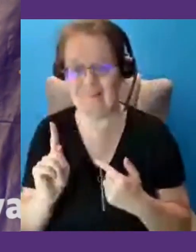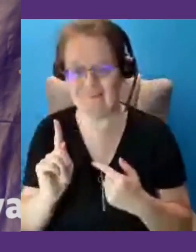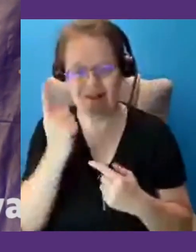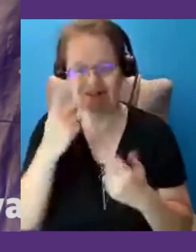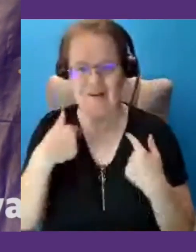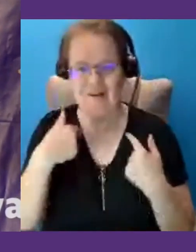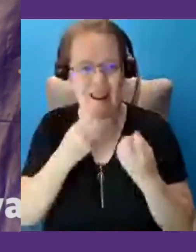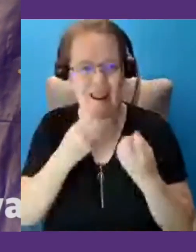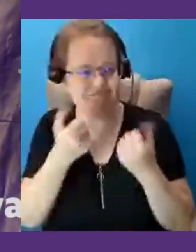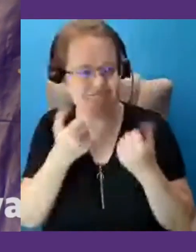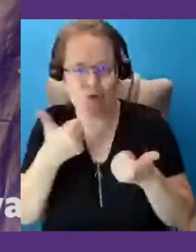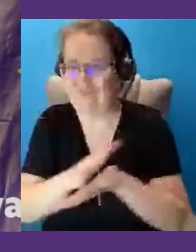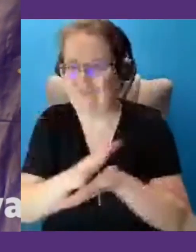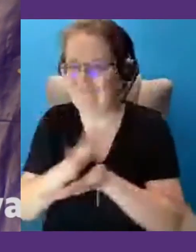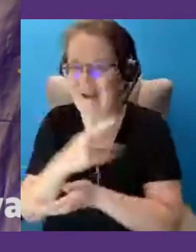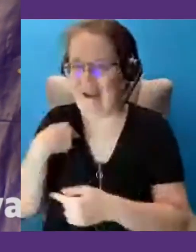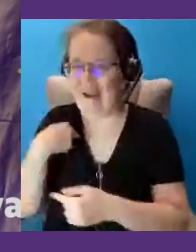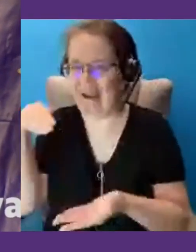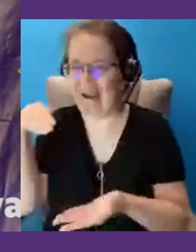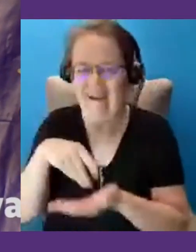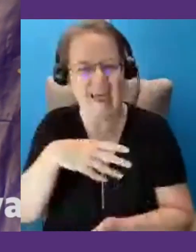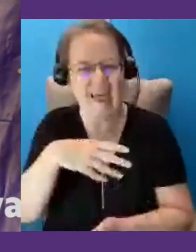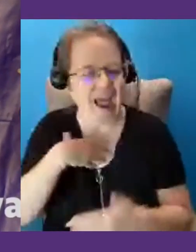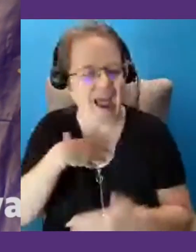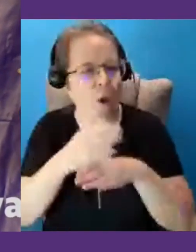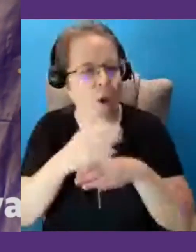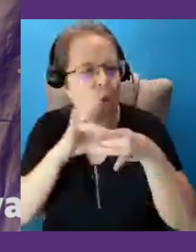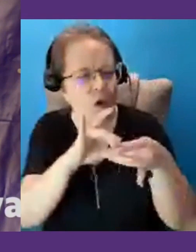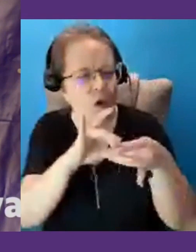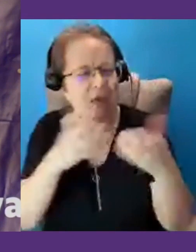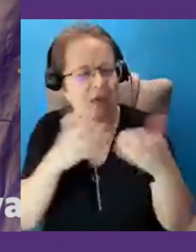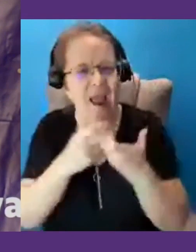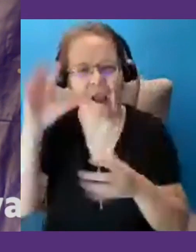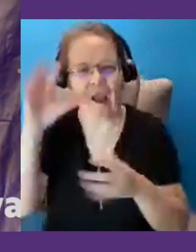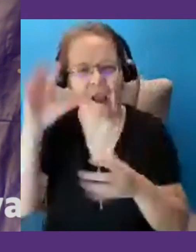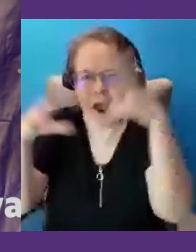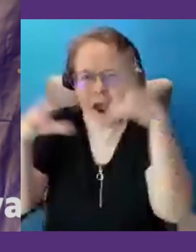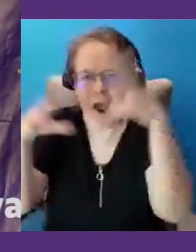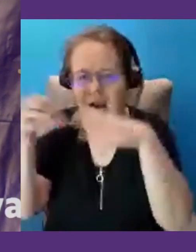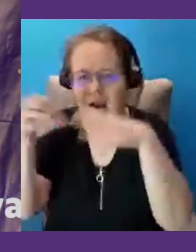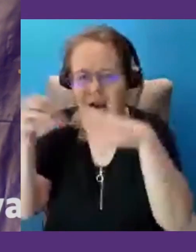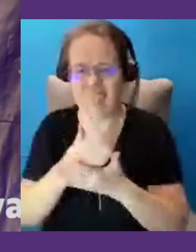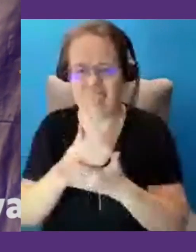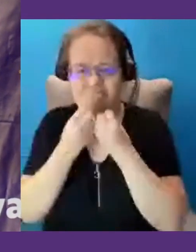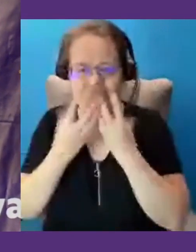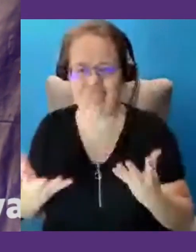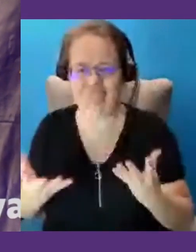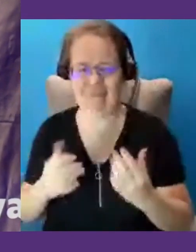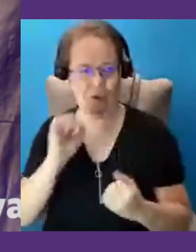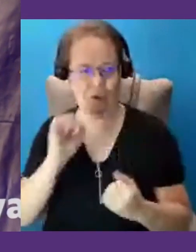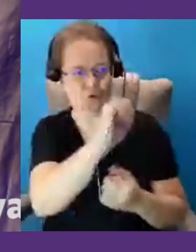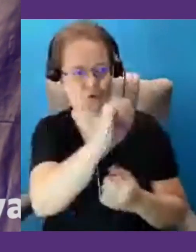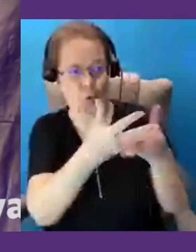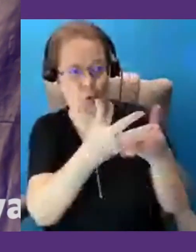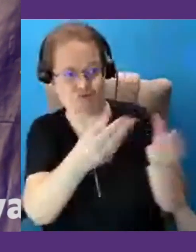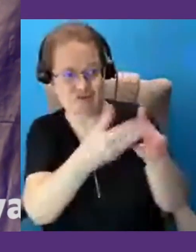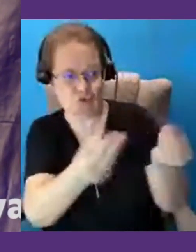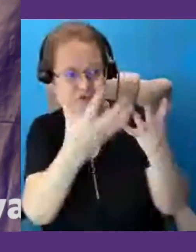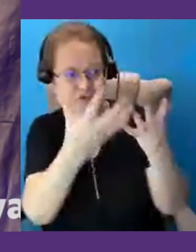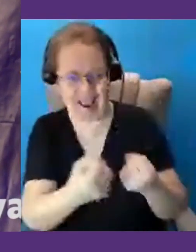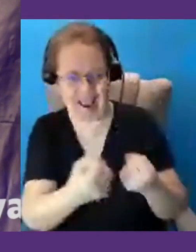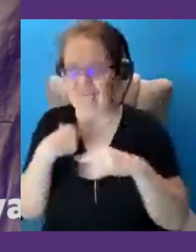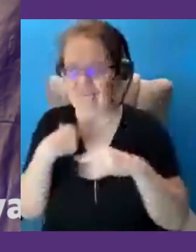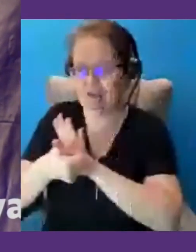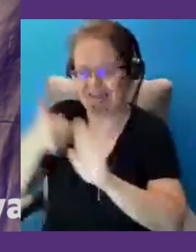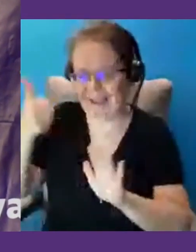fun finding out how we can work together on this, and obviously having you with the resources you have and the skills and knowledge to share and learn together is